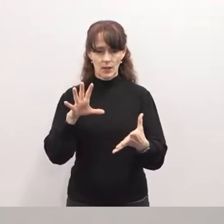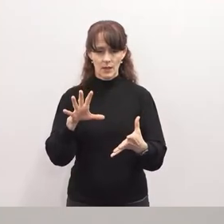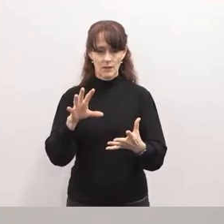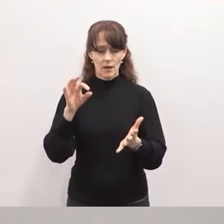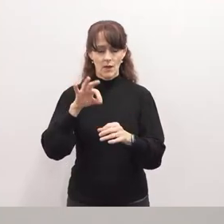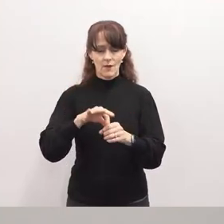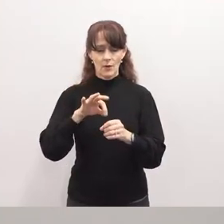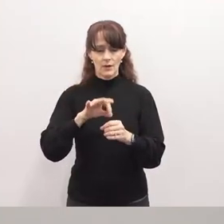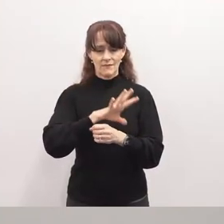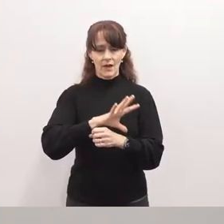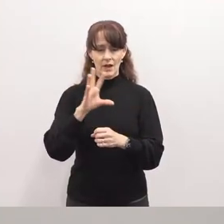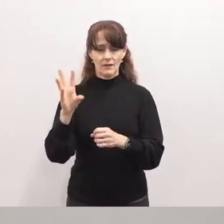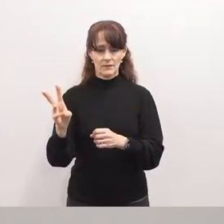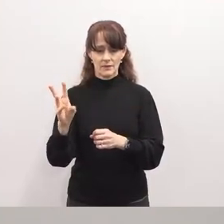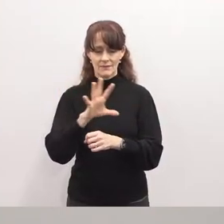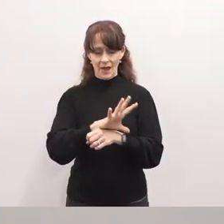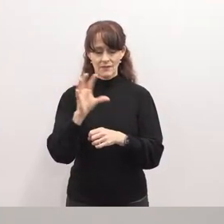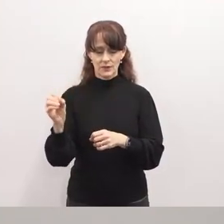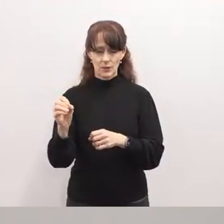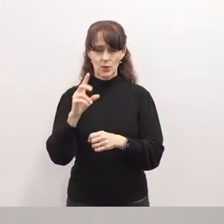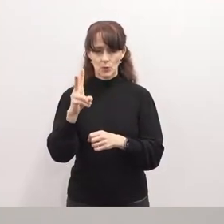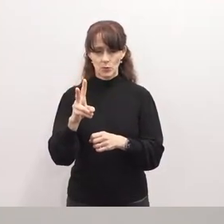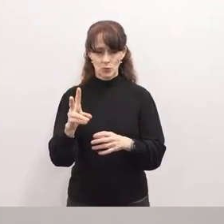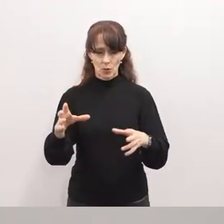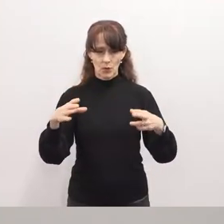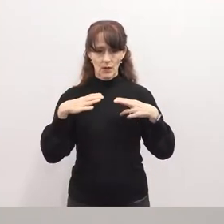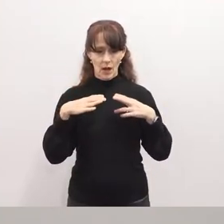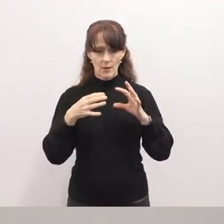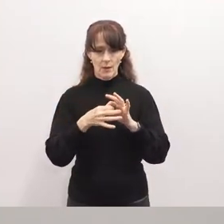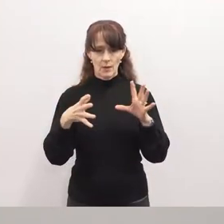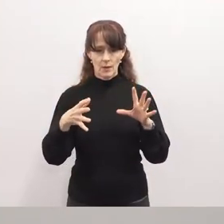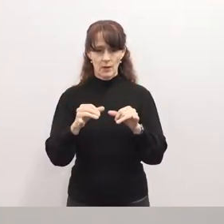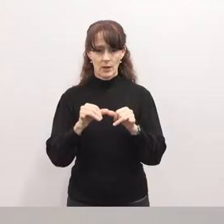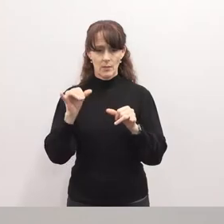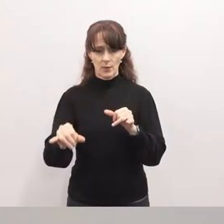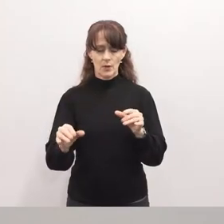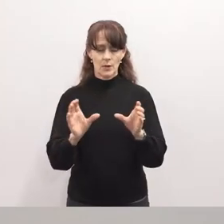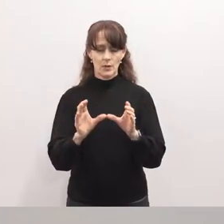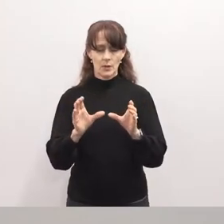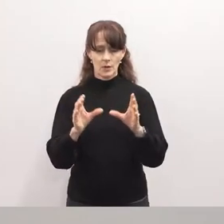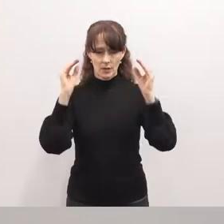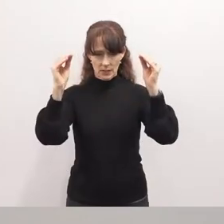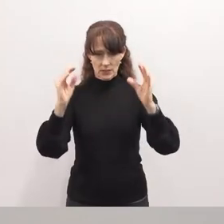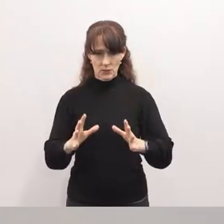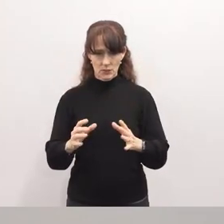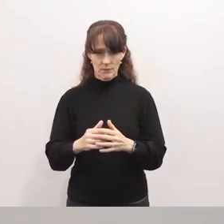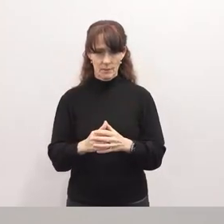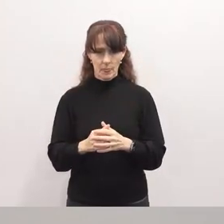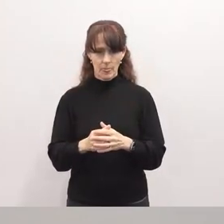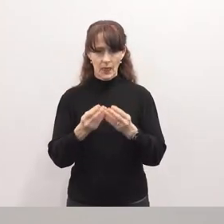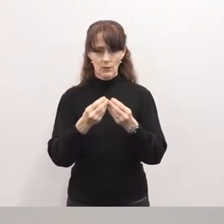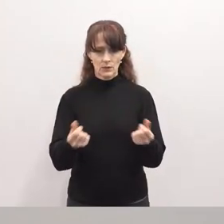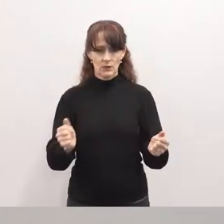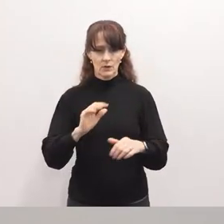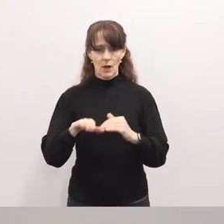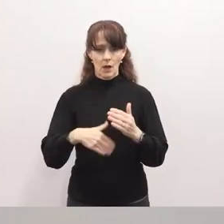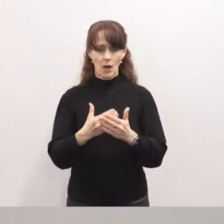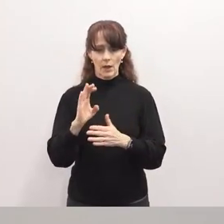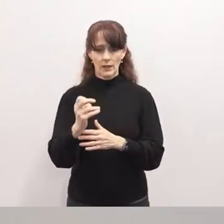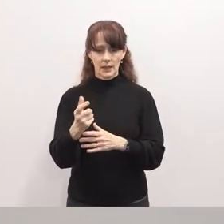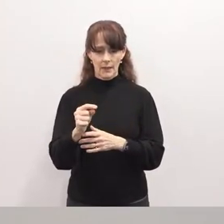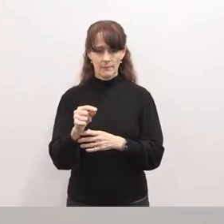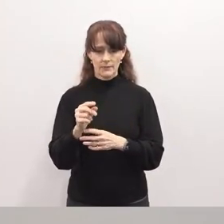5-0 to approve two retirement agreement releases with permanent certificated teachers, resolving all claims between